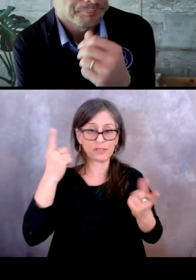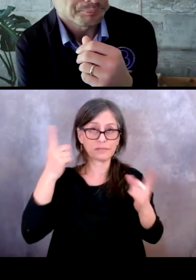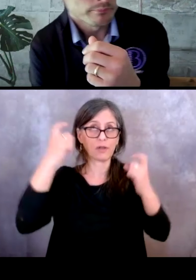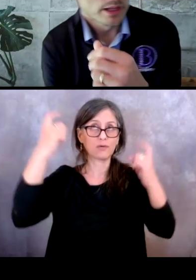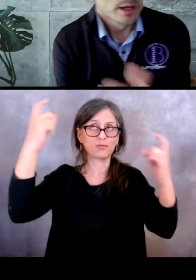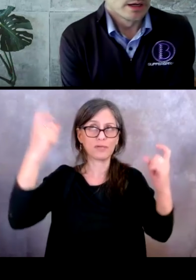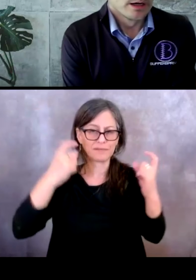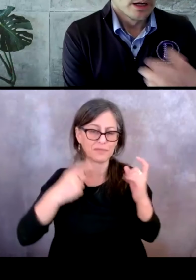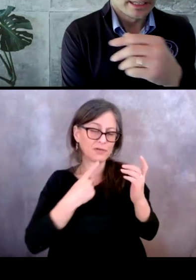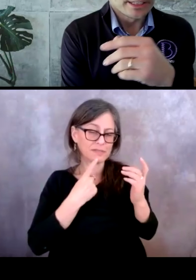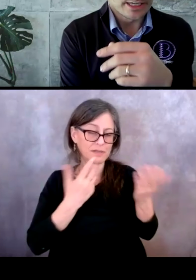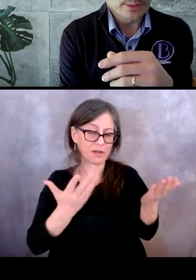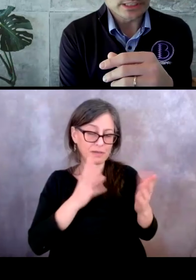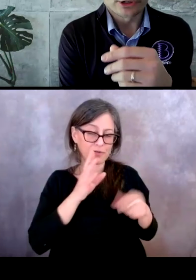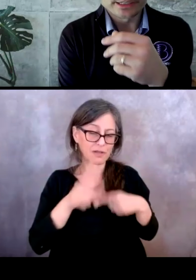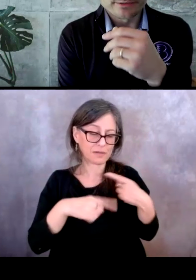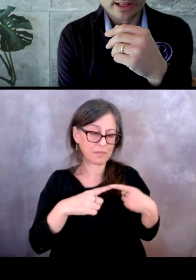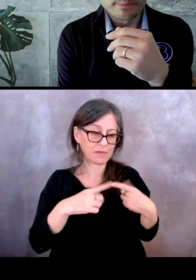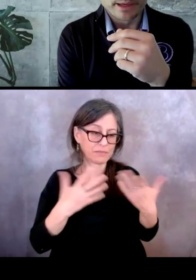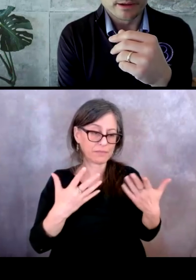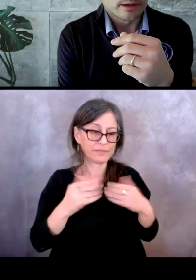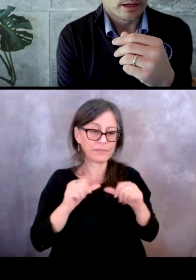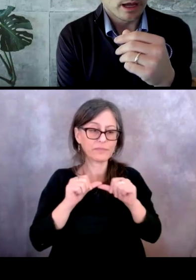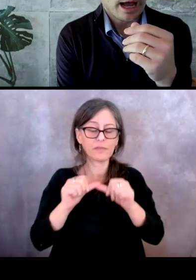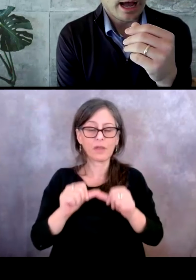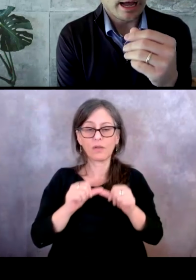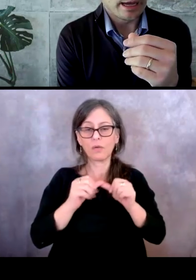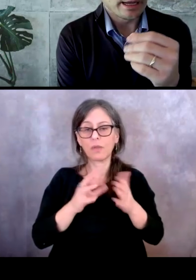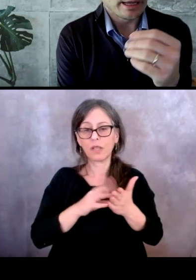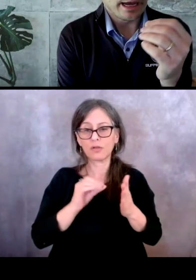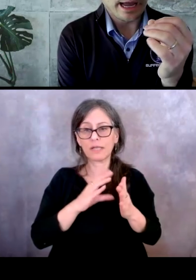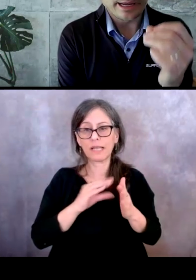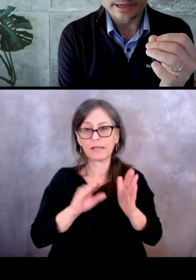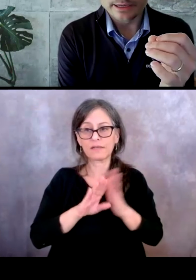of me? Continuous learning and development.